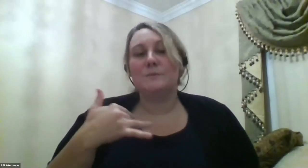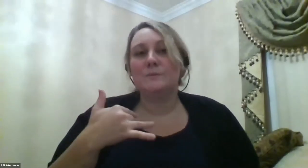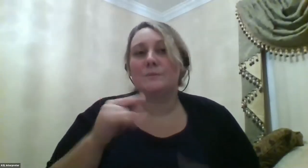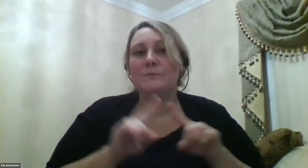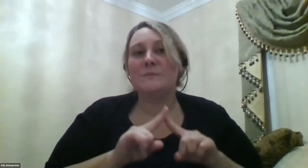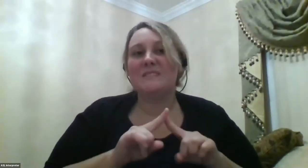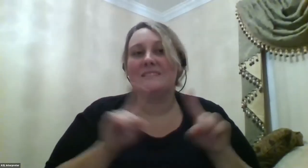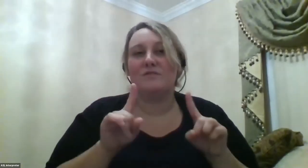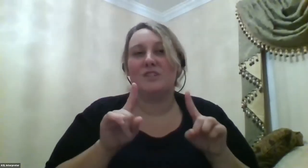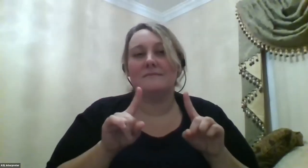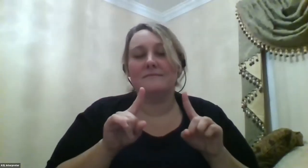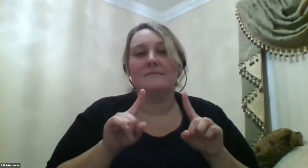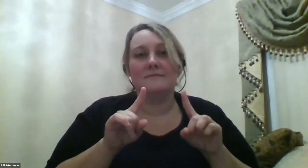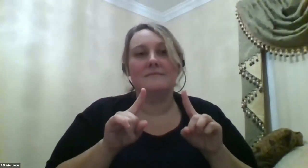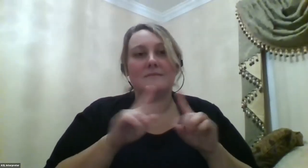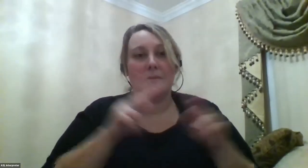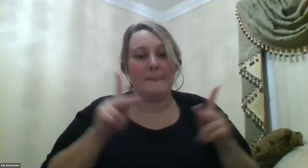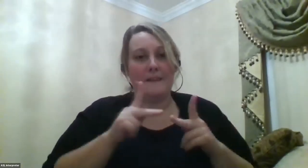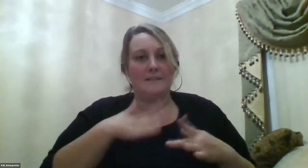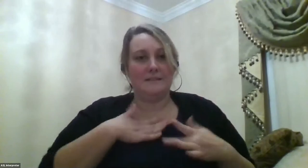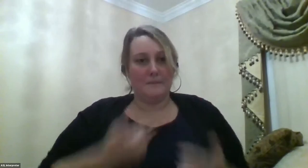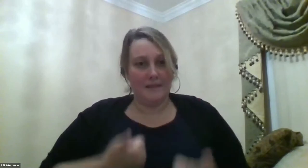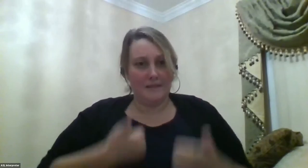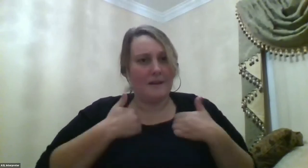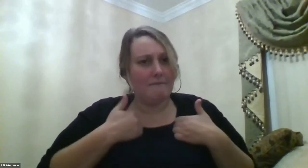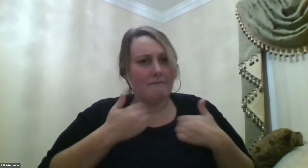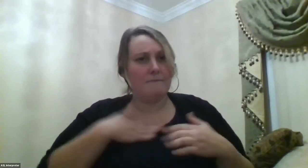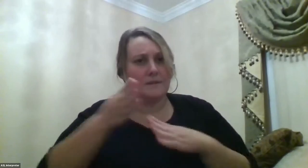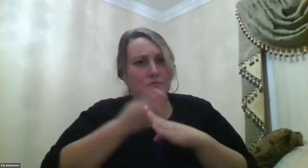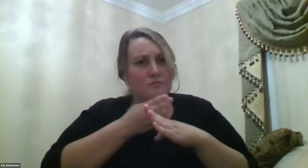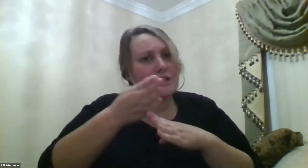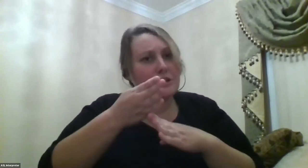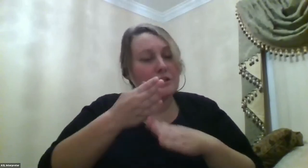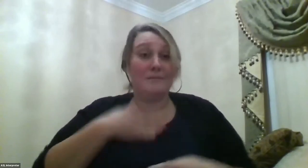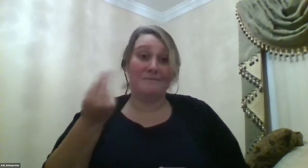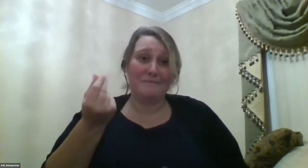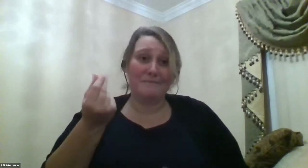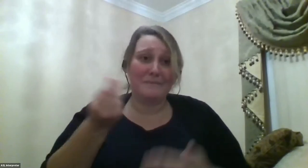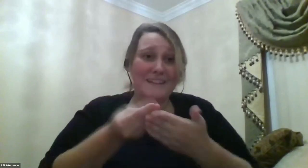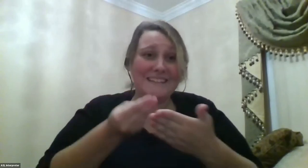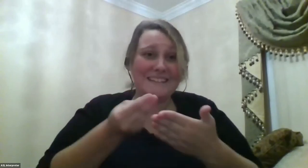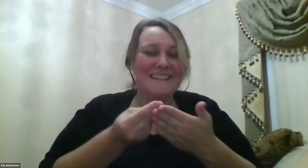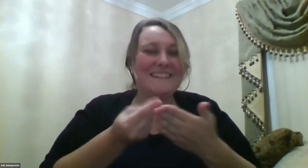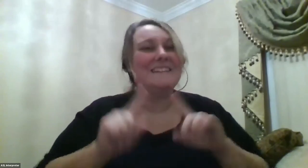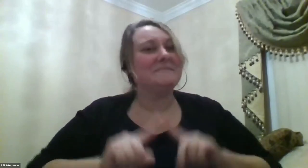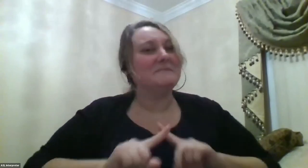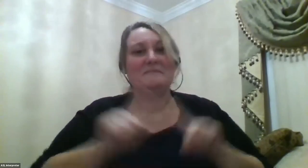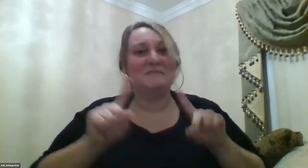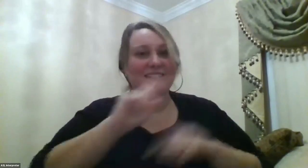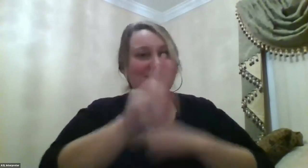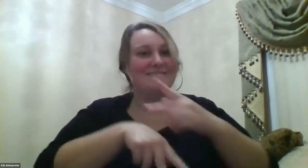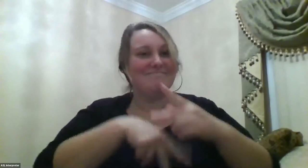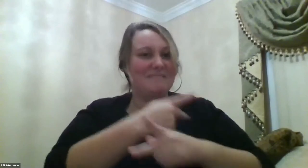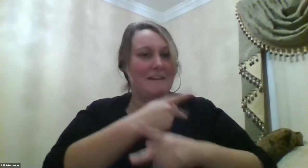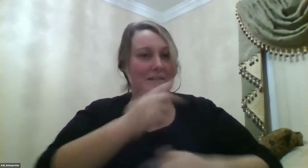bracket. I was in a different stage in my career. I was a different kind of worker than I am now. Like all of those things informed a very different way